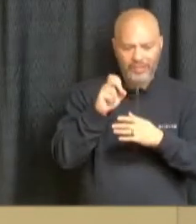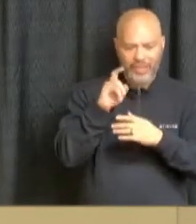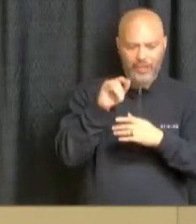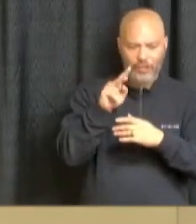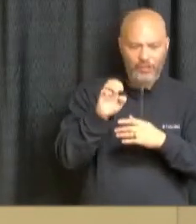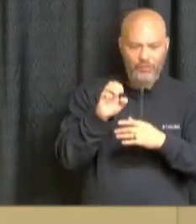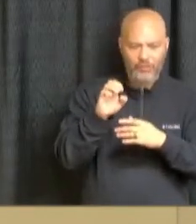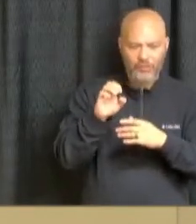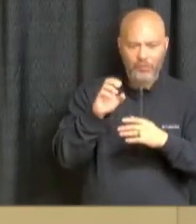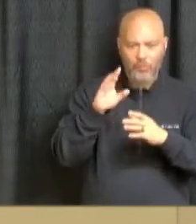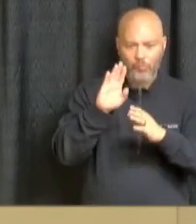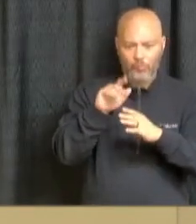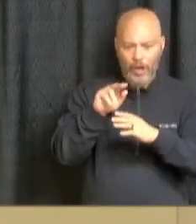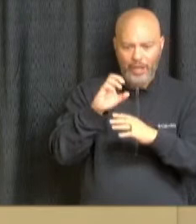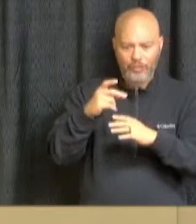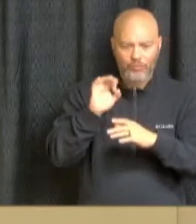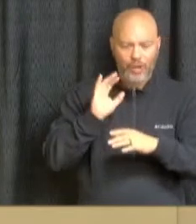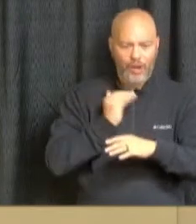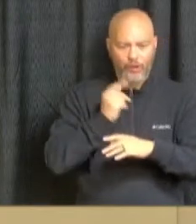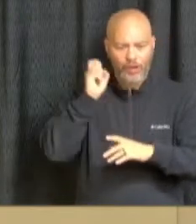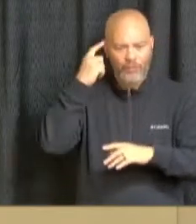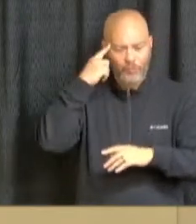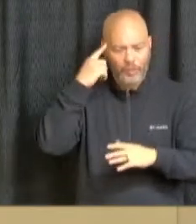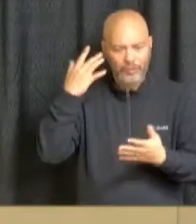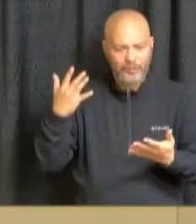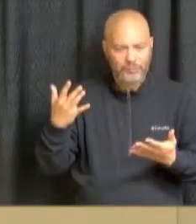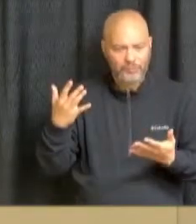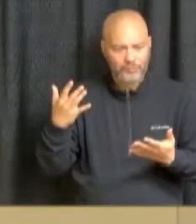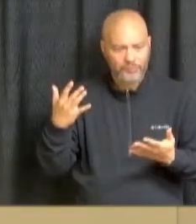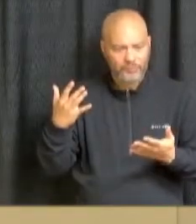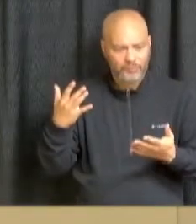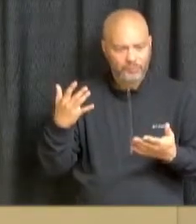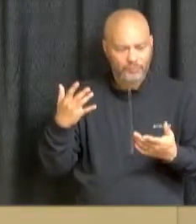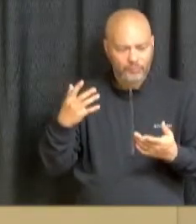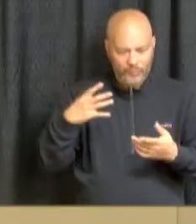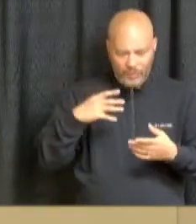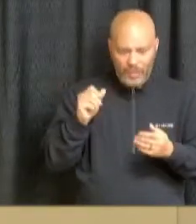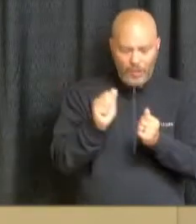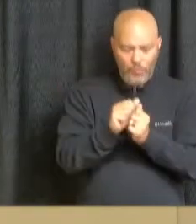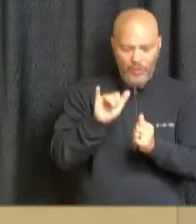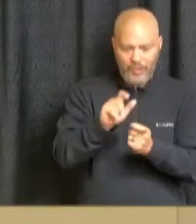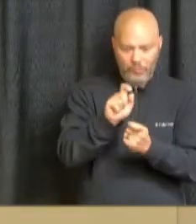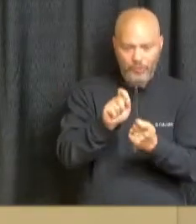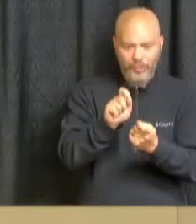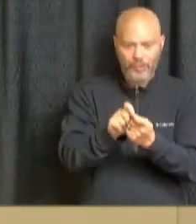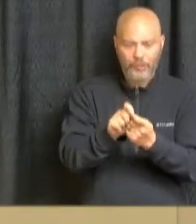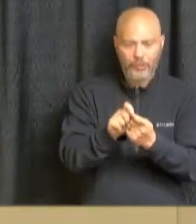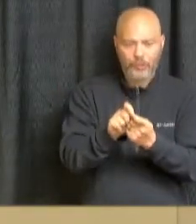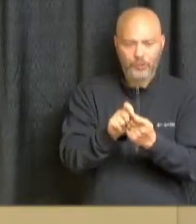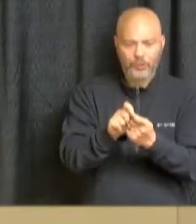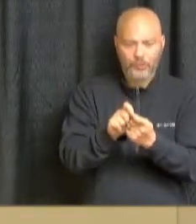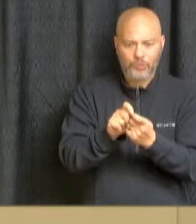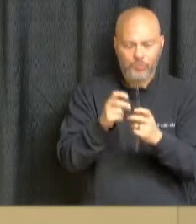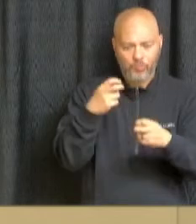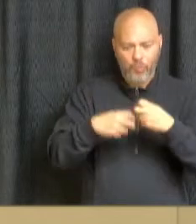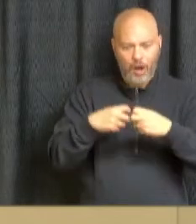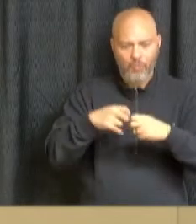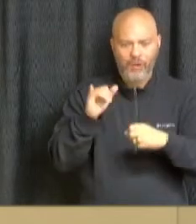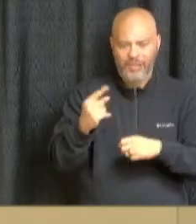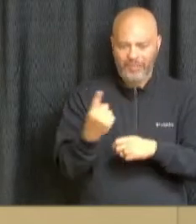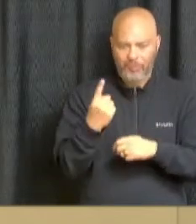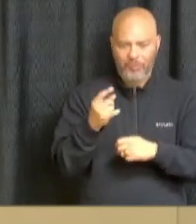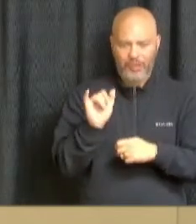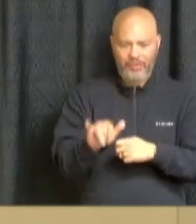our municipal government. And with this particular issue, it's something